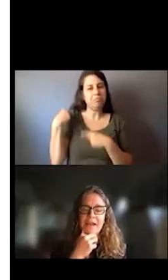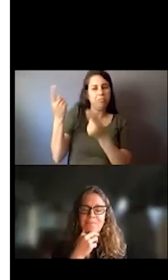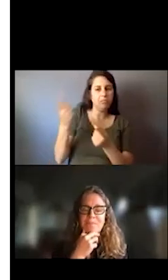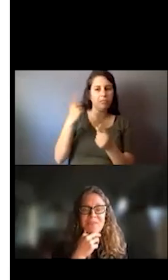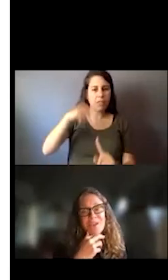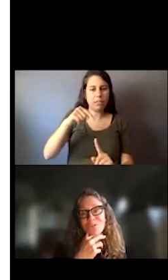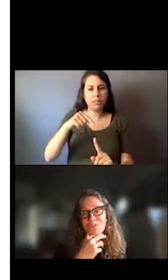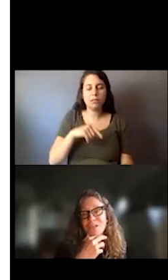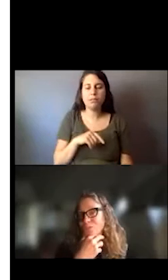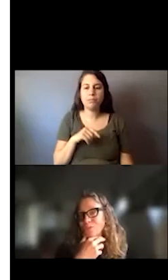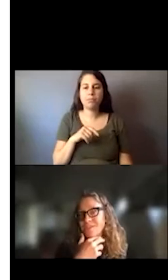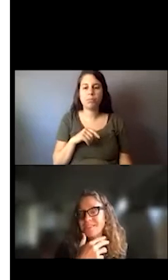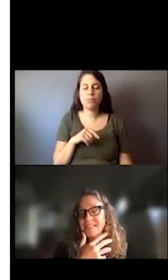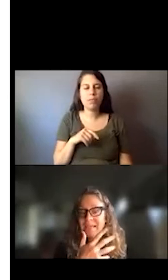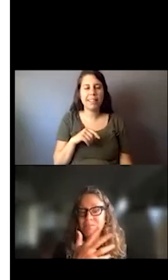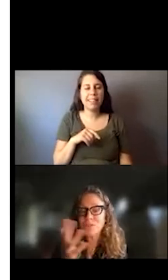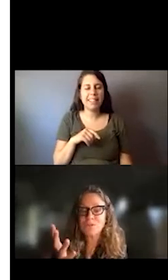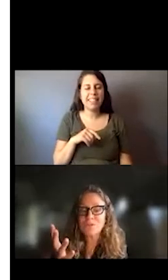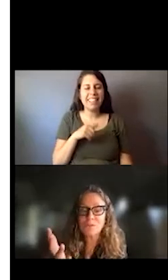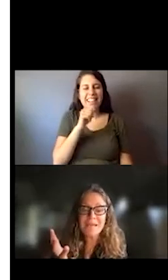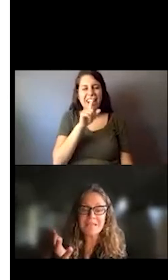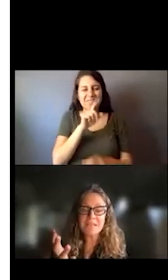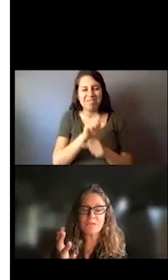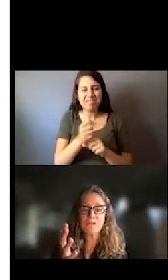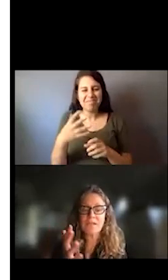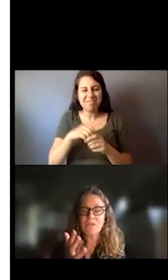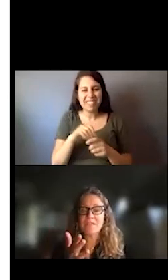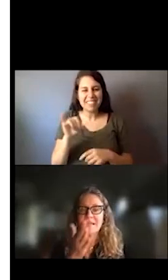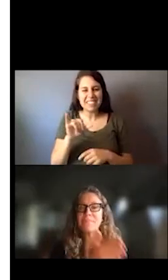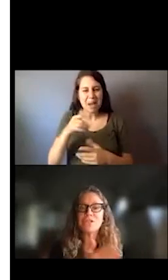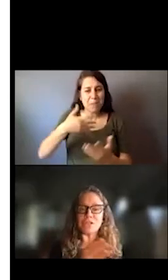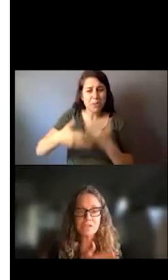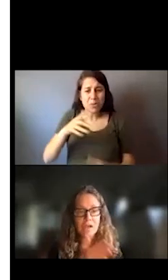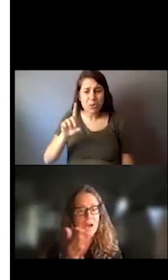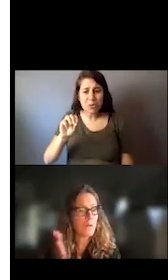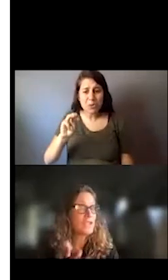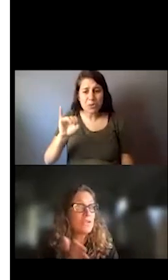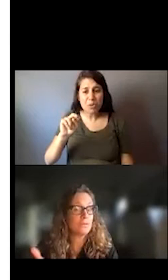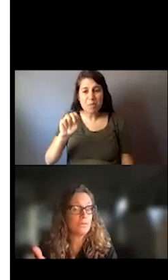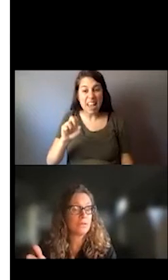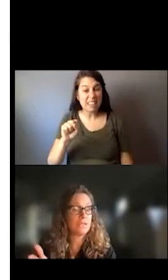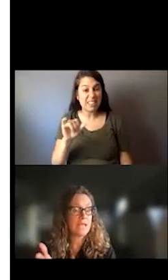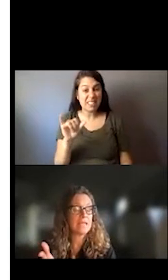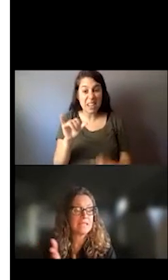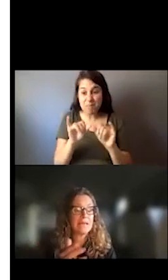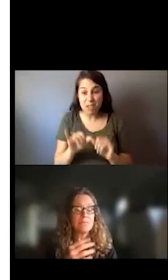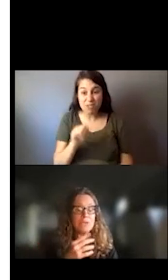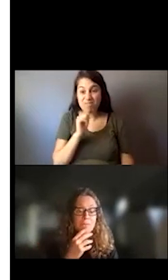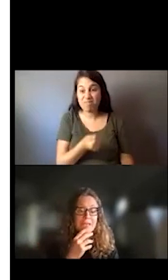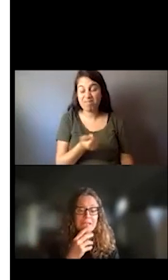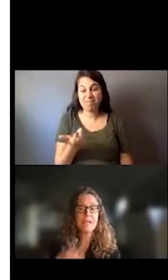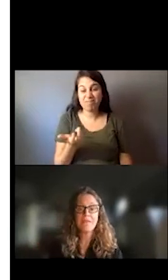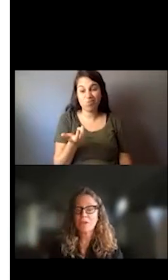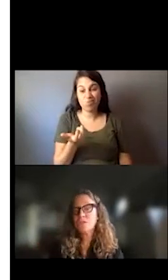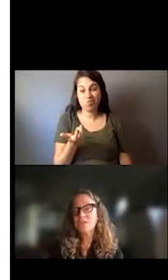area. But they don't include the same social domains or even the same measures when they do contain the